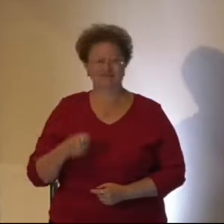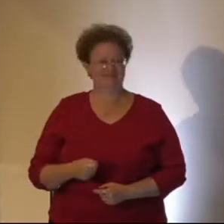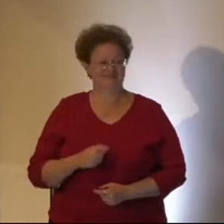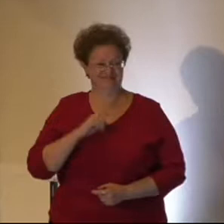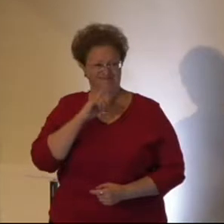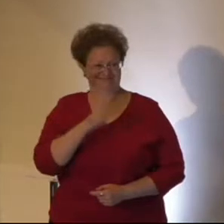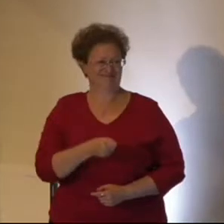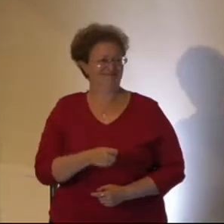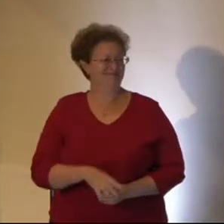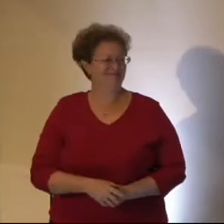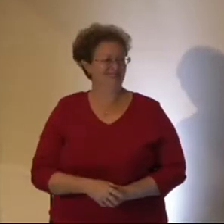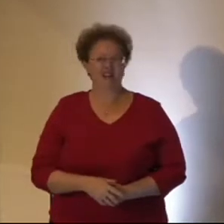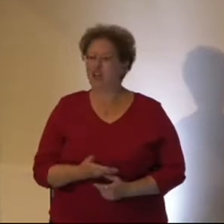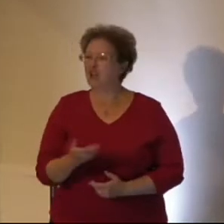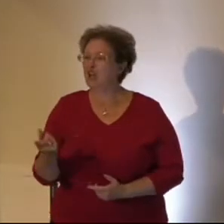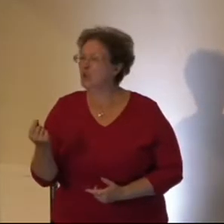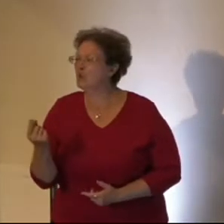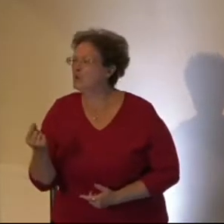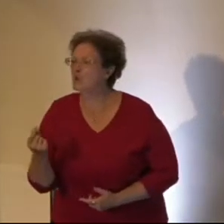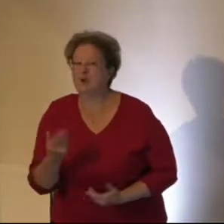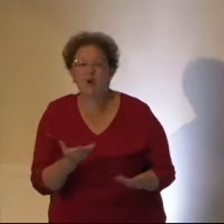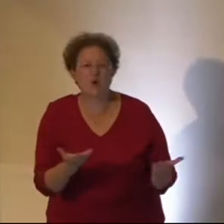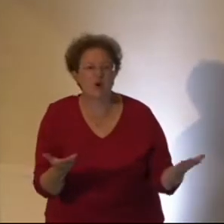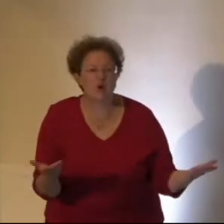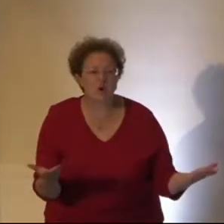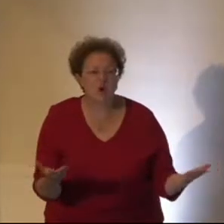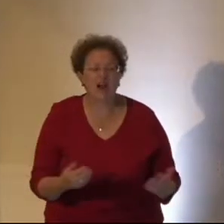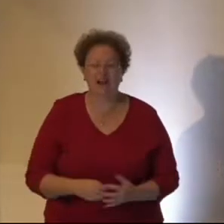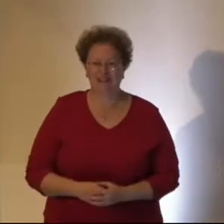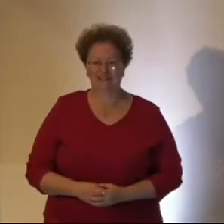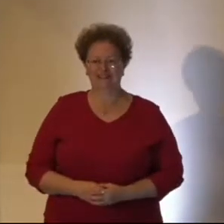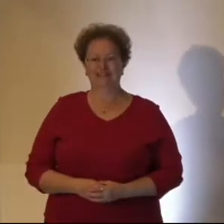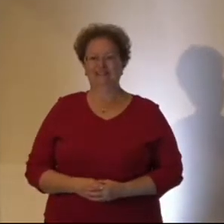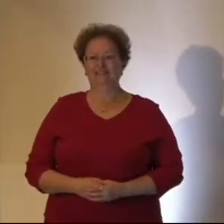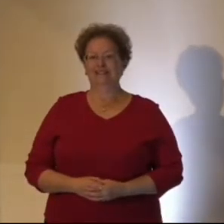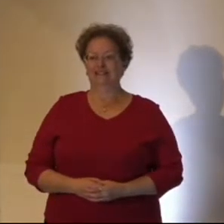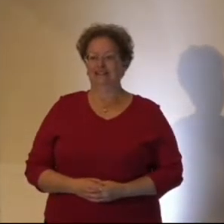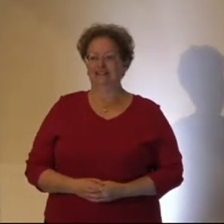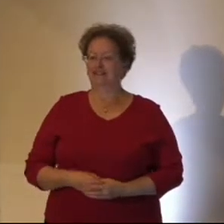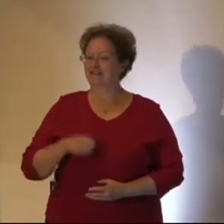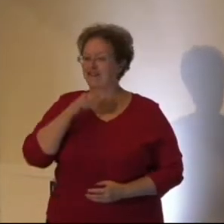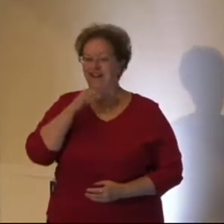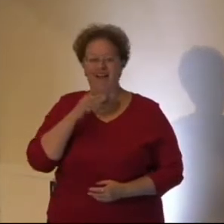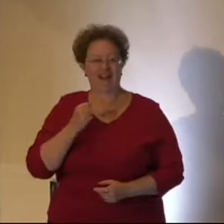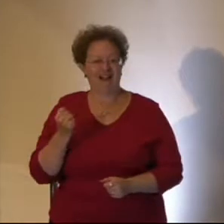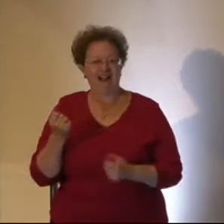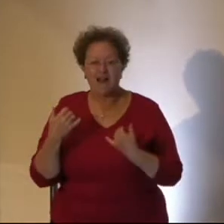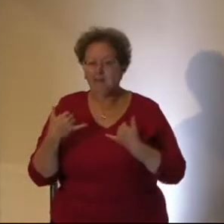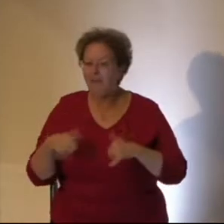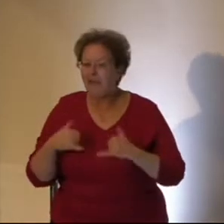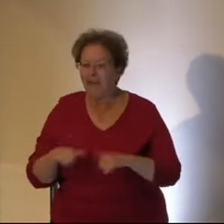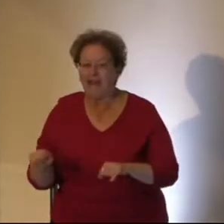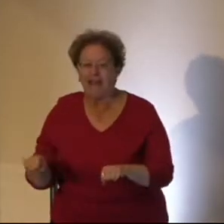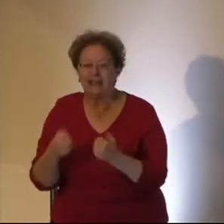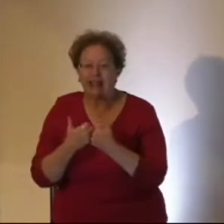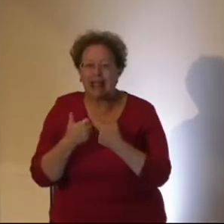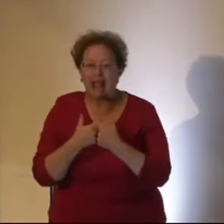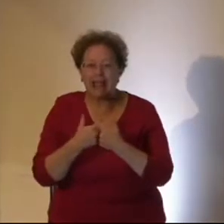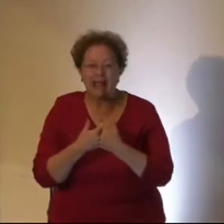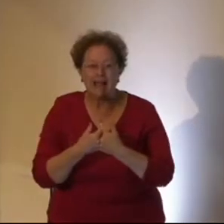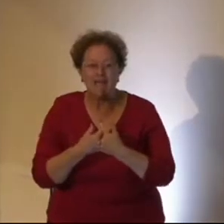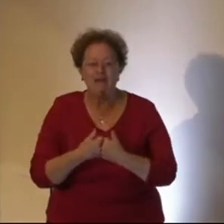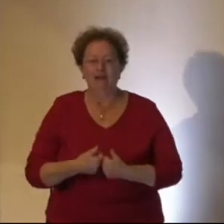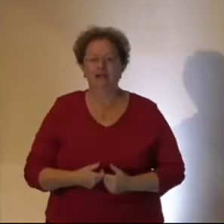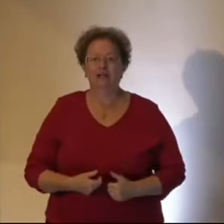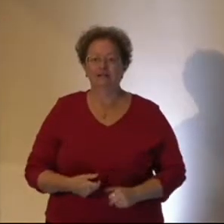Really? What did you fans do to win the World Series, right?" They weren't on the baseball field playing the game. They were